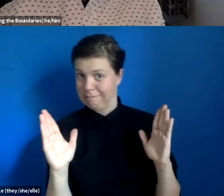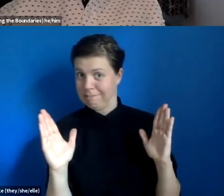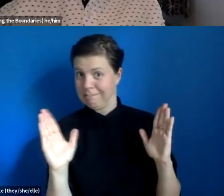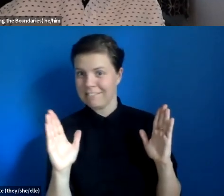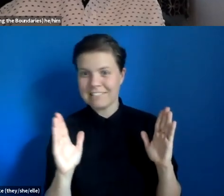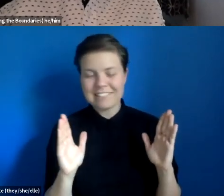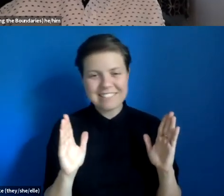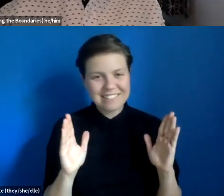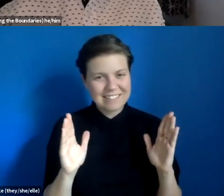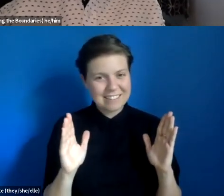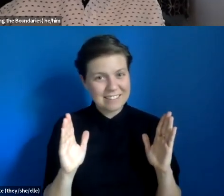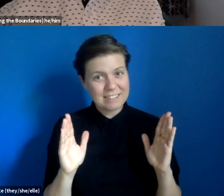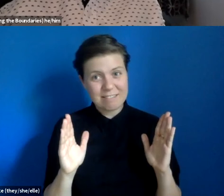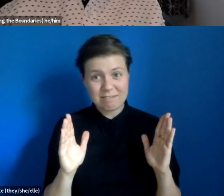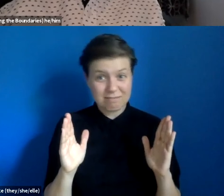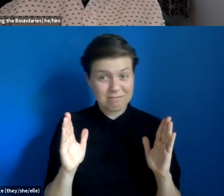that we had officially.